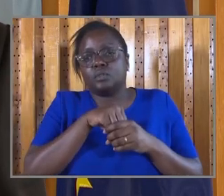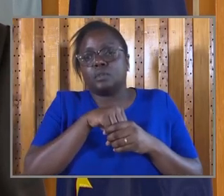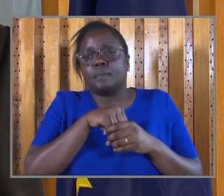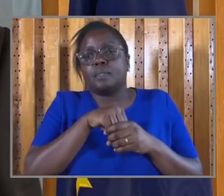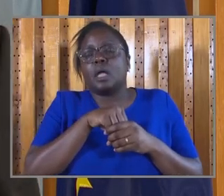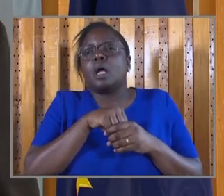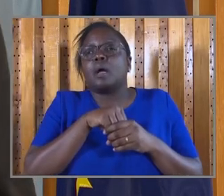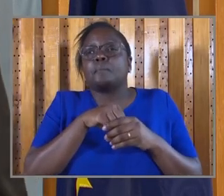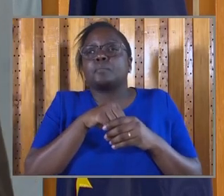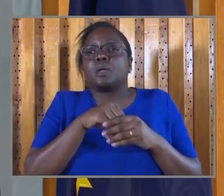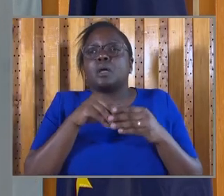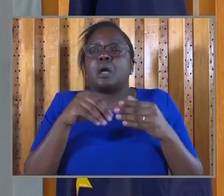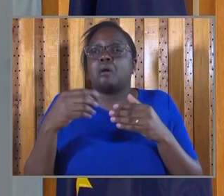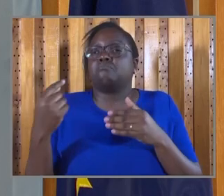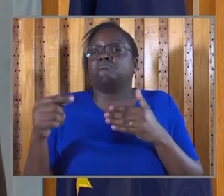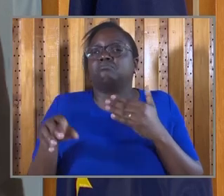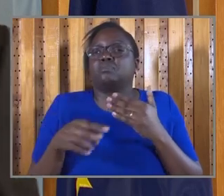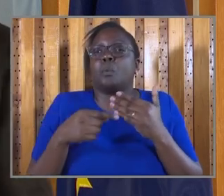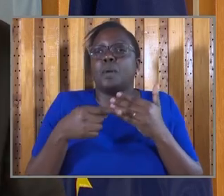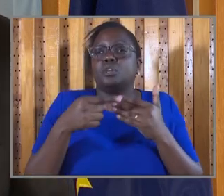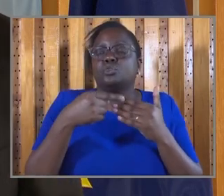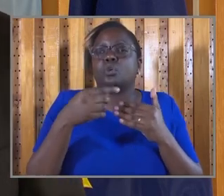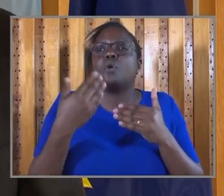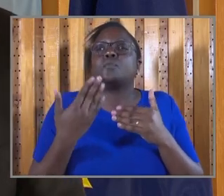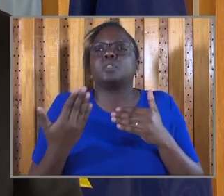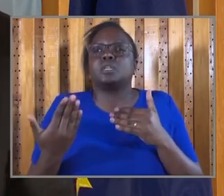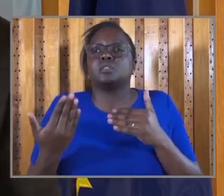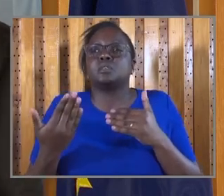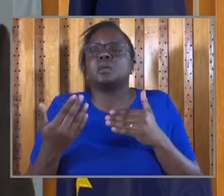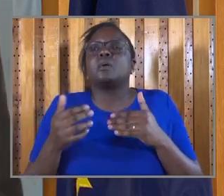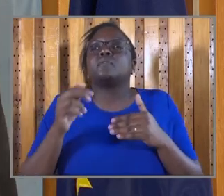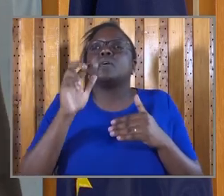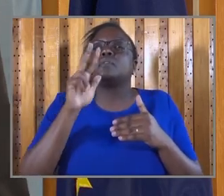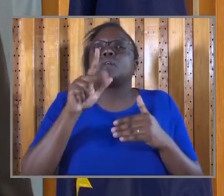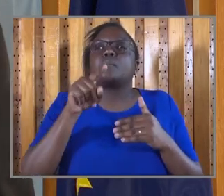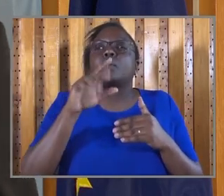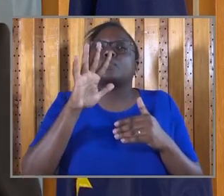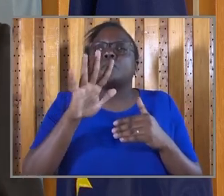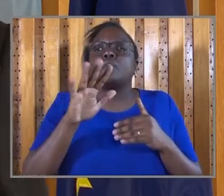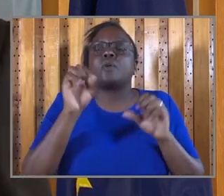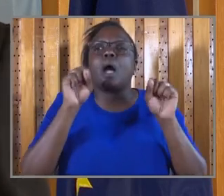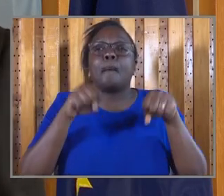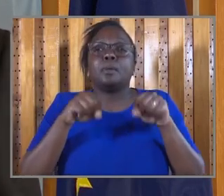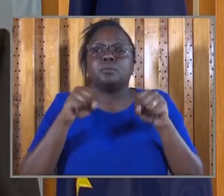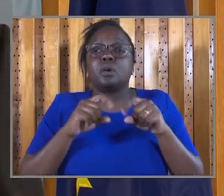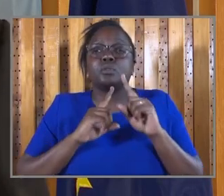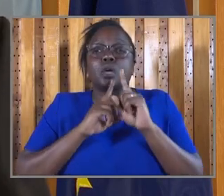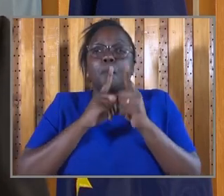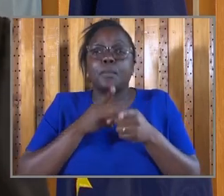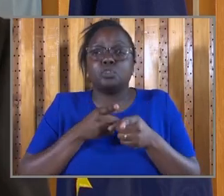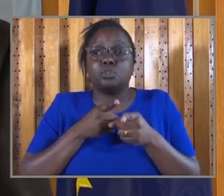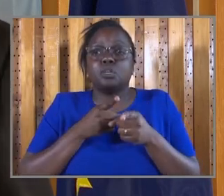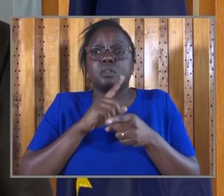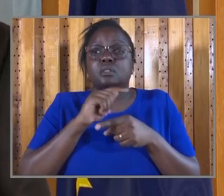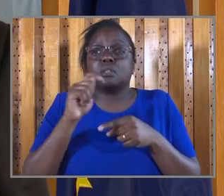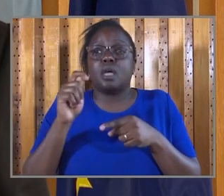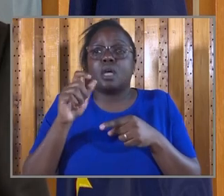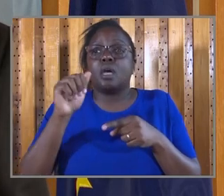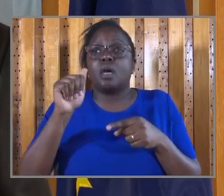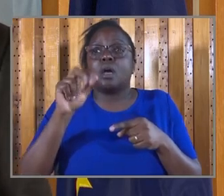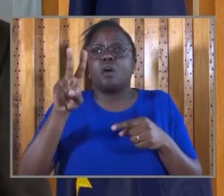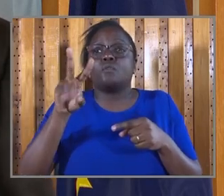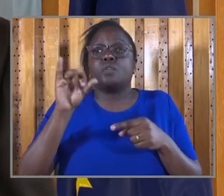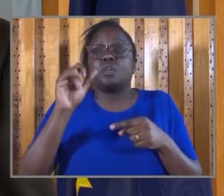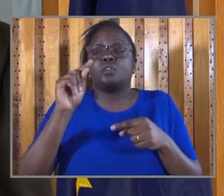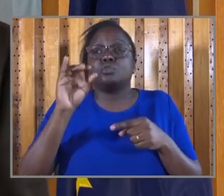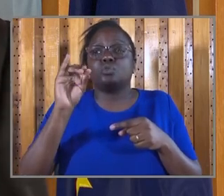of things. I was already mentioning the 3.5 billion. I was already mentioning the aviation tax,